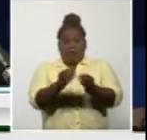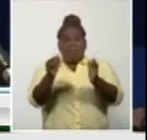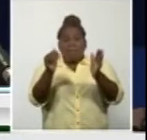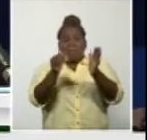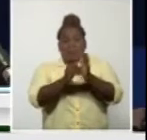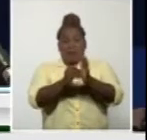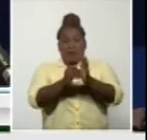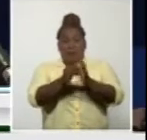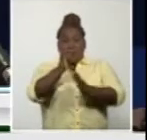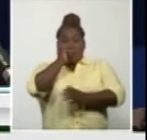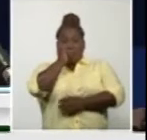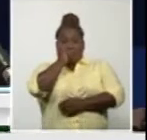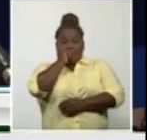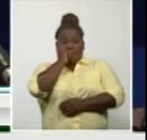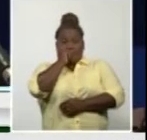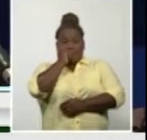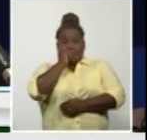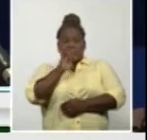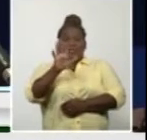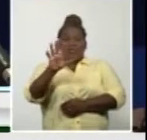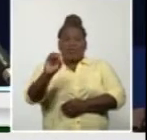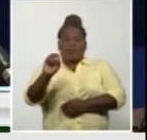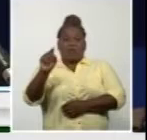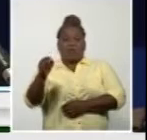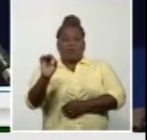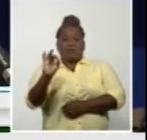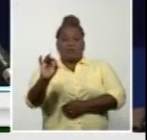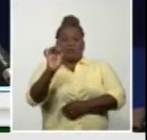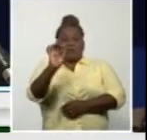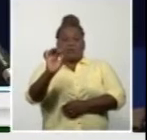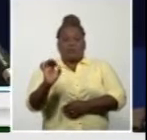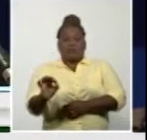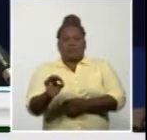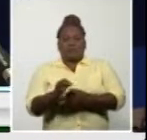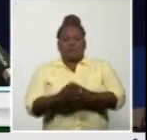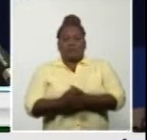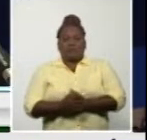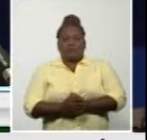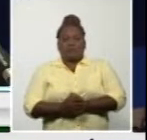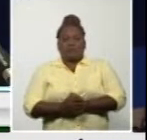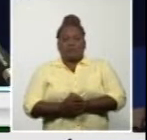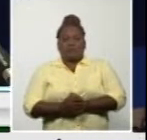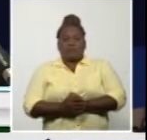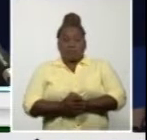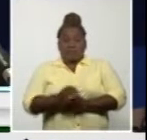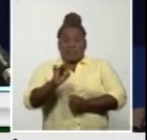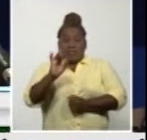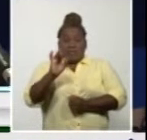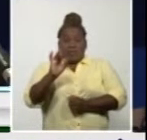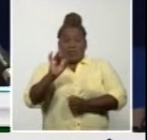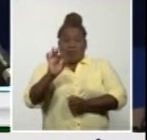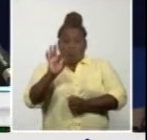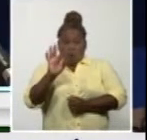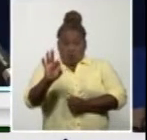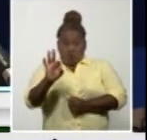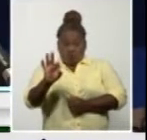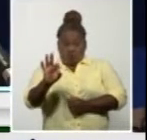epidemic, and 4 were male. And there are already 1,000 male cases,